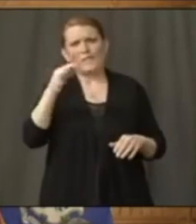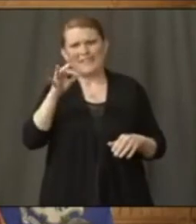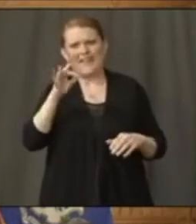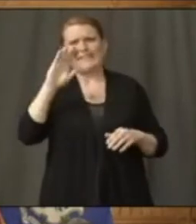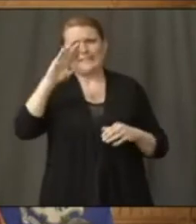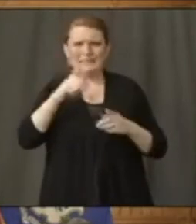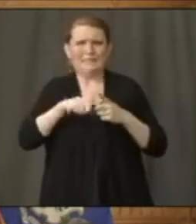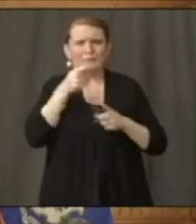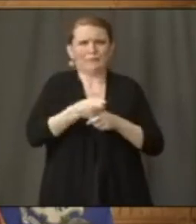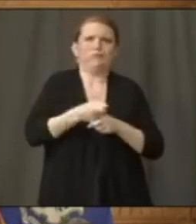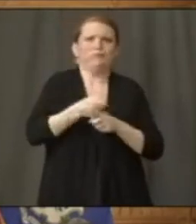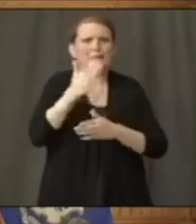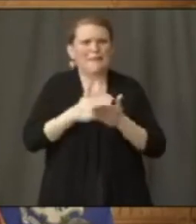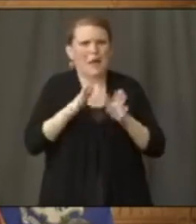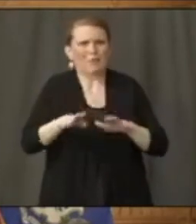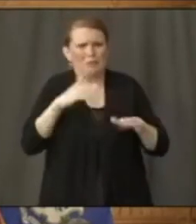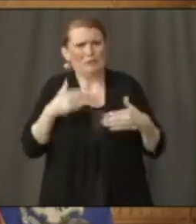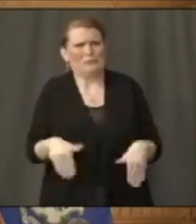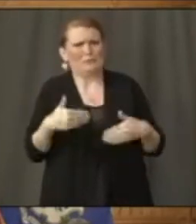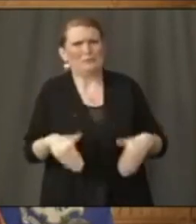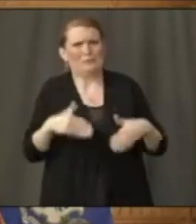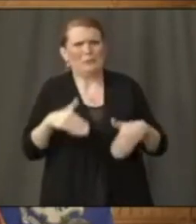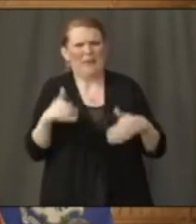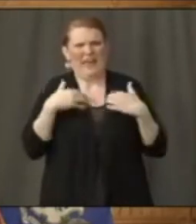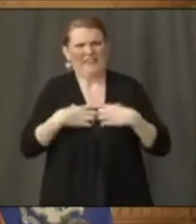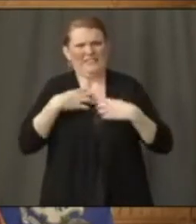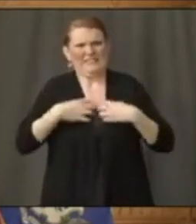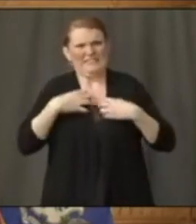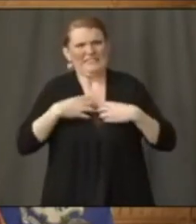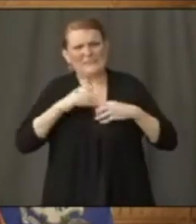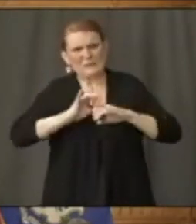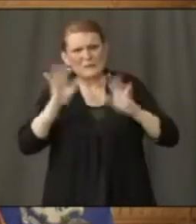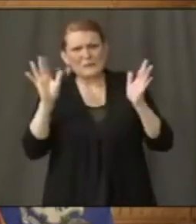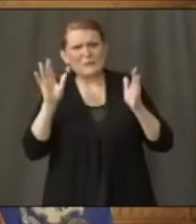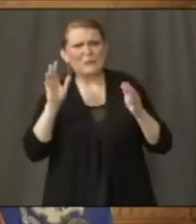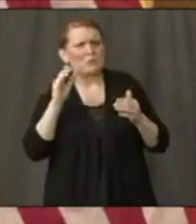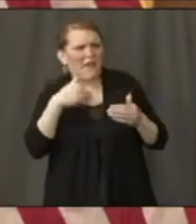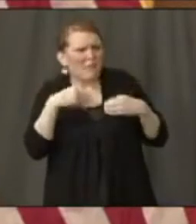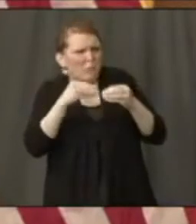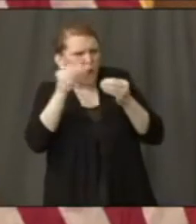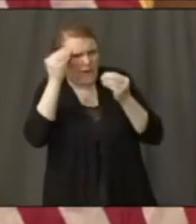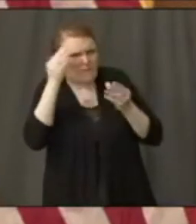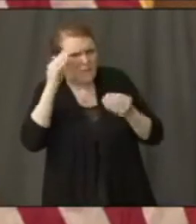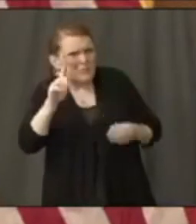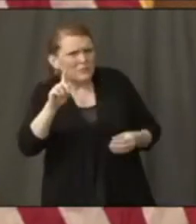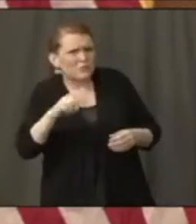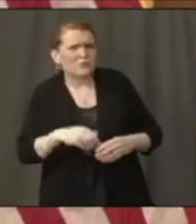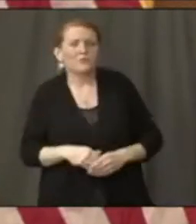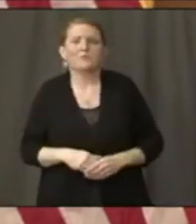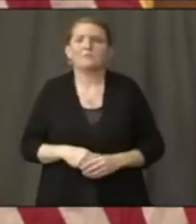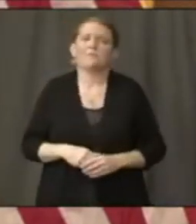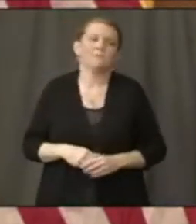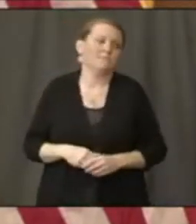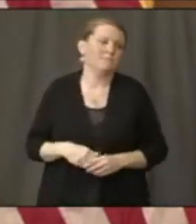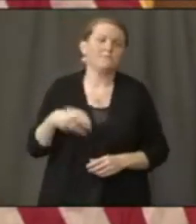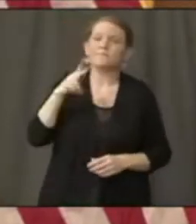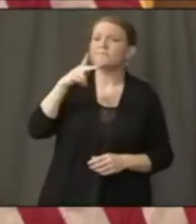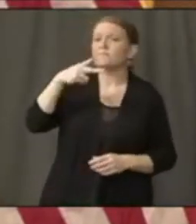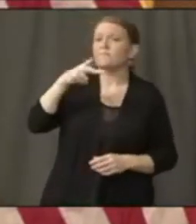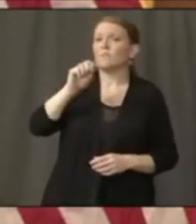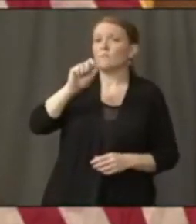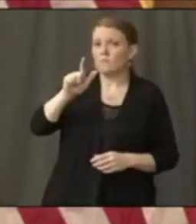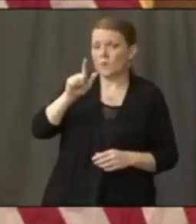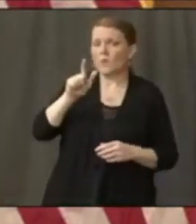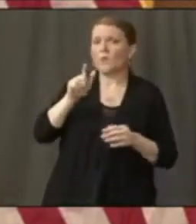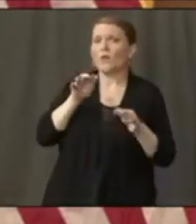The one thing I will say that is today, DPH sent out an alert about the pediatric multi-system inflammatory